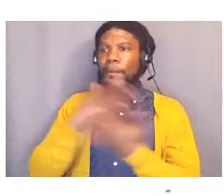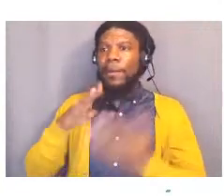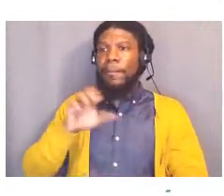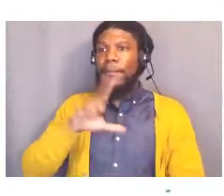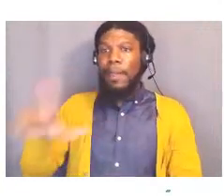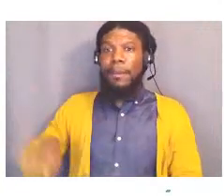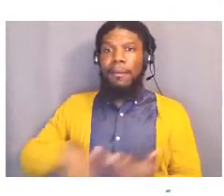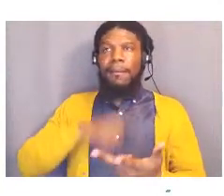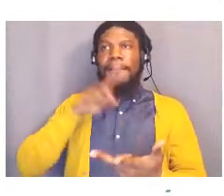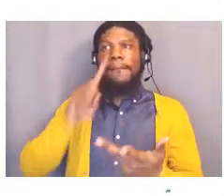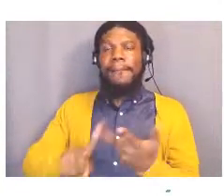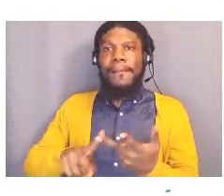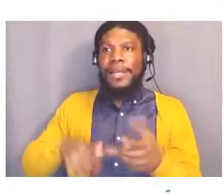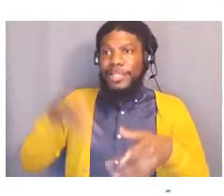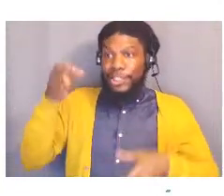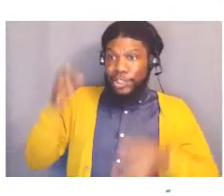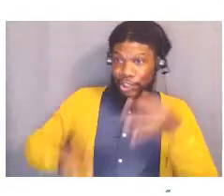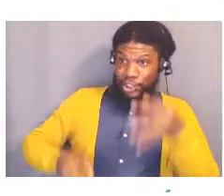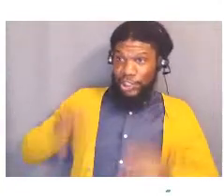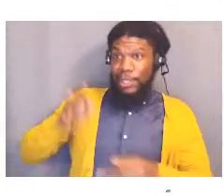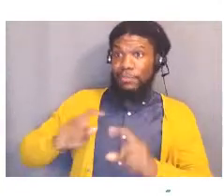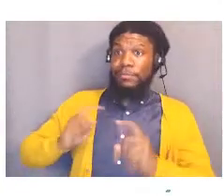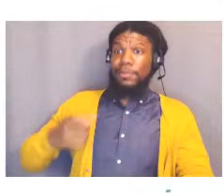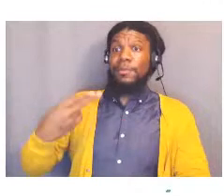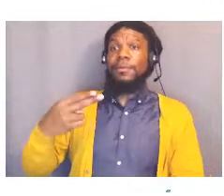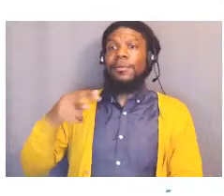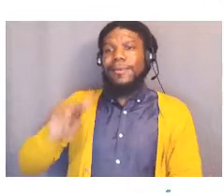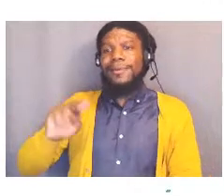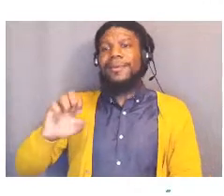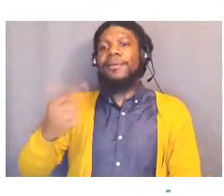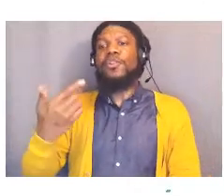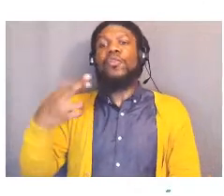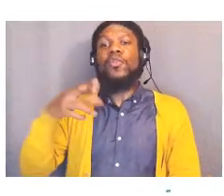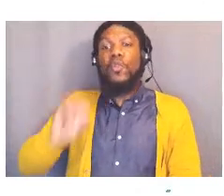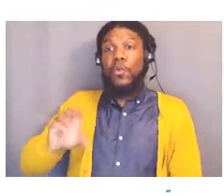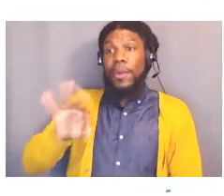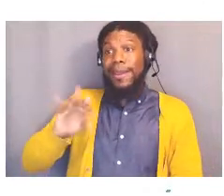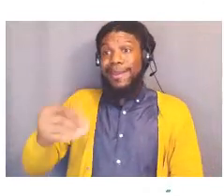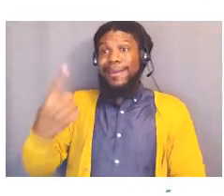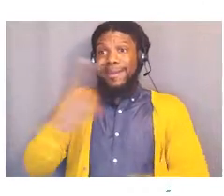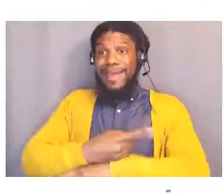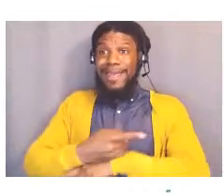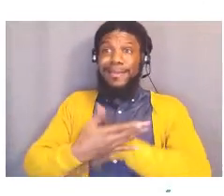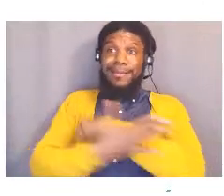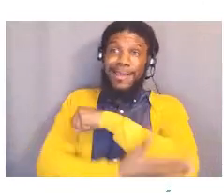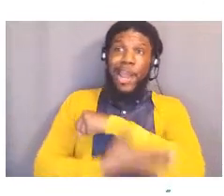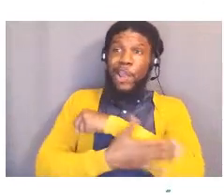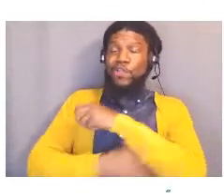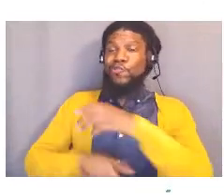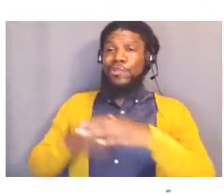Judge gives Negro 90 days in the county jail.